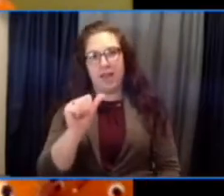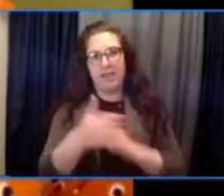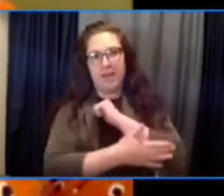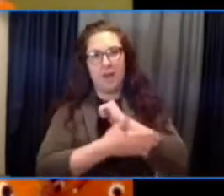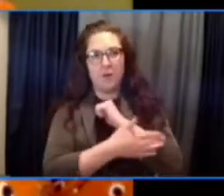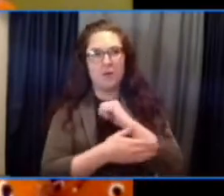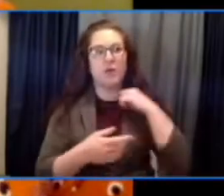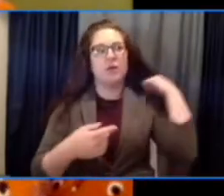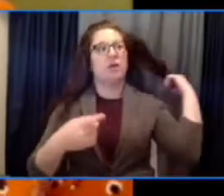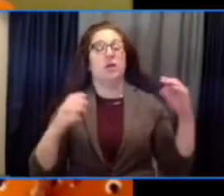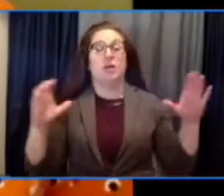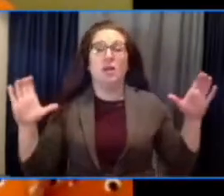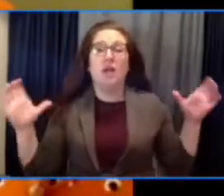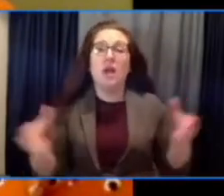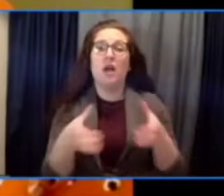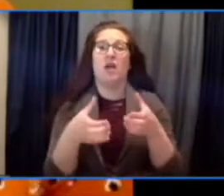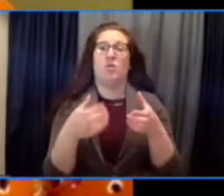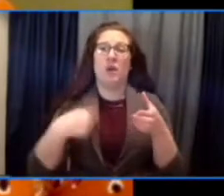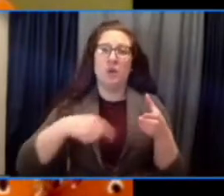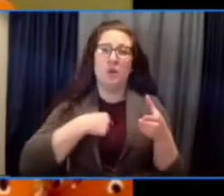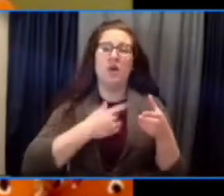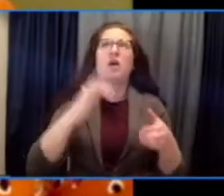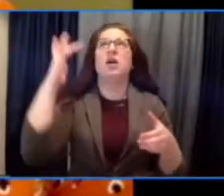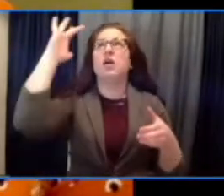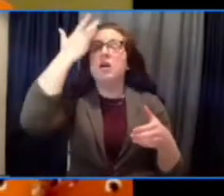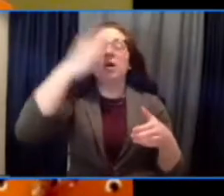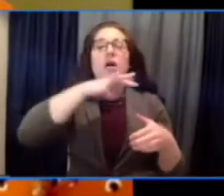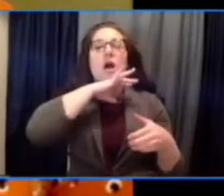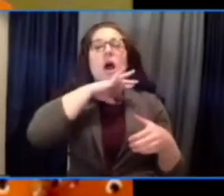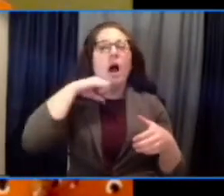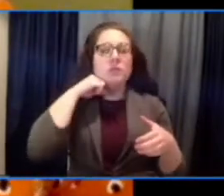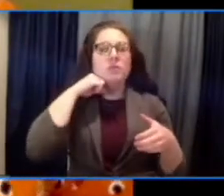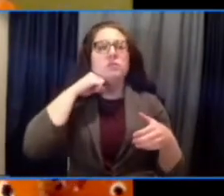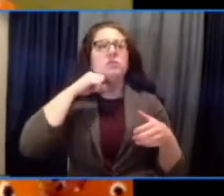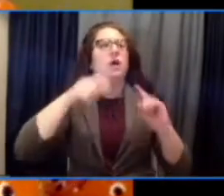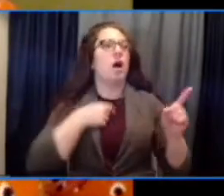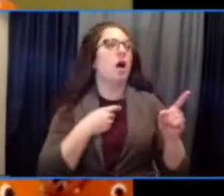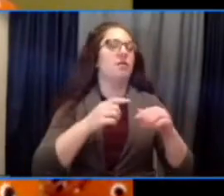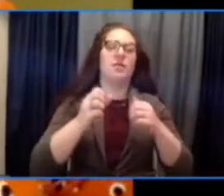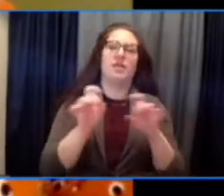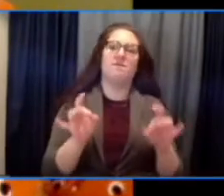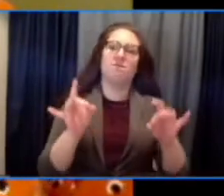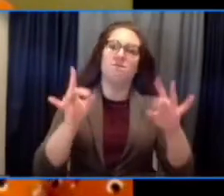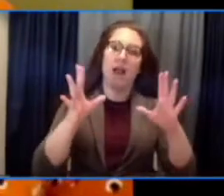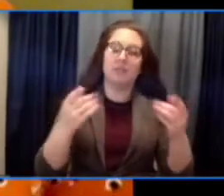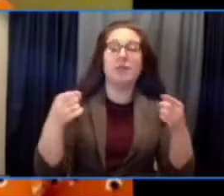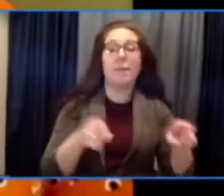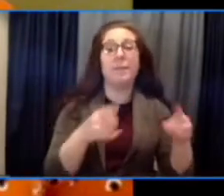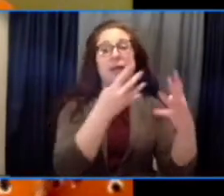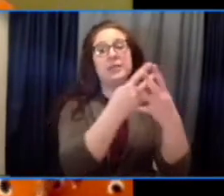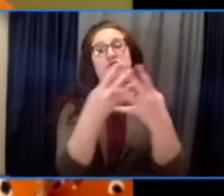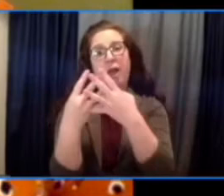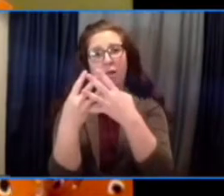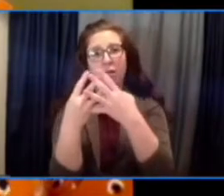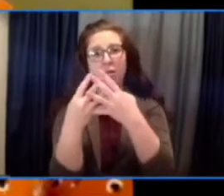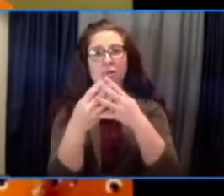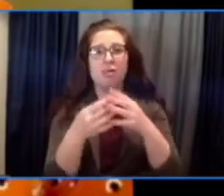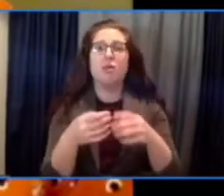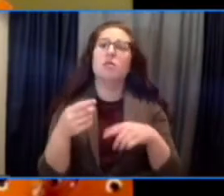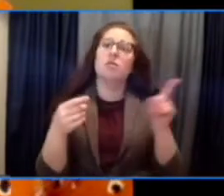watching the abuse and violence perpetuated in our jails by Sheriff Villanueva. He was filling the